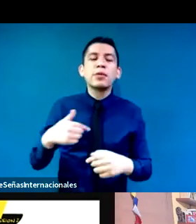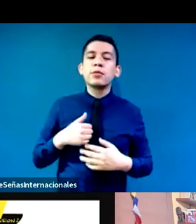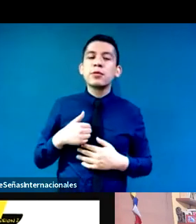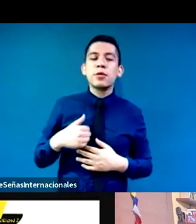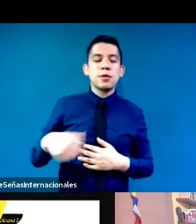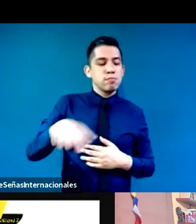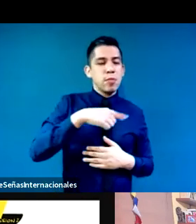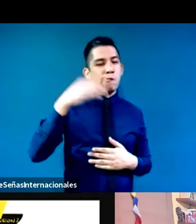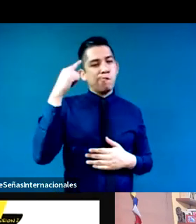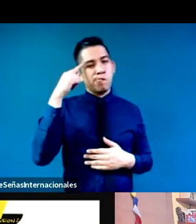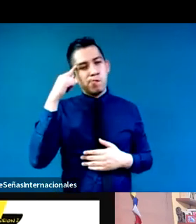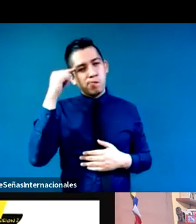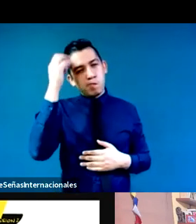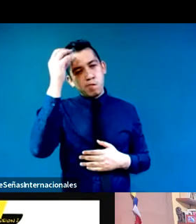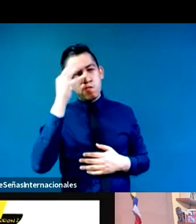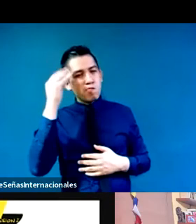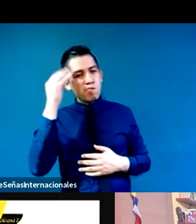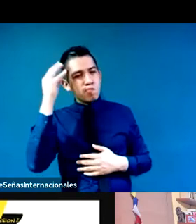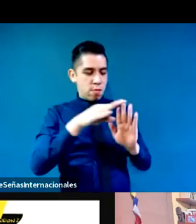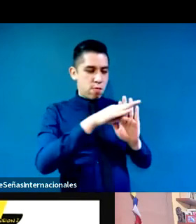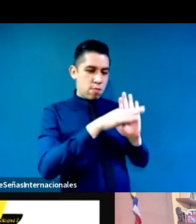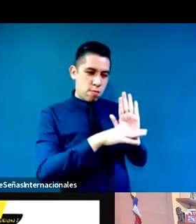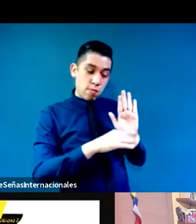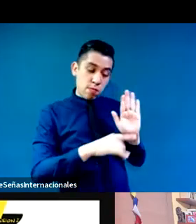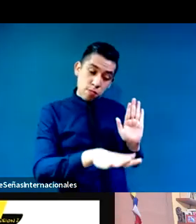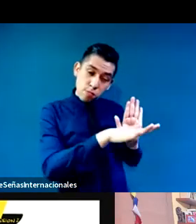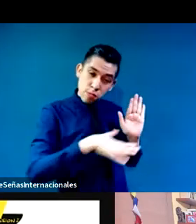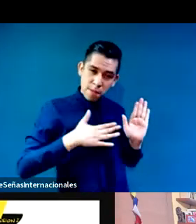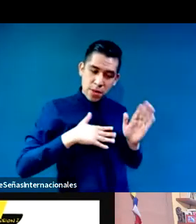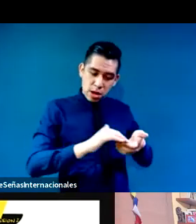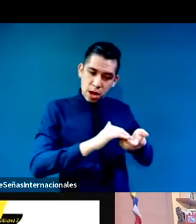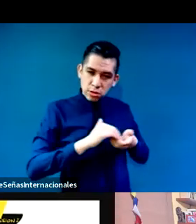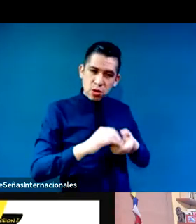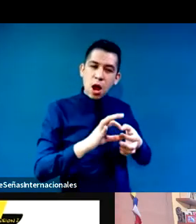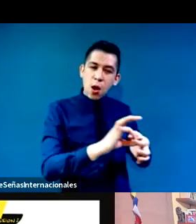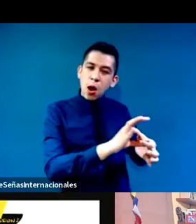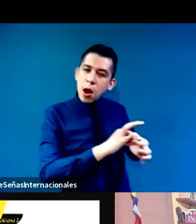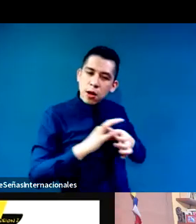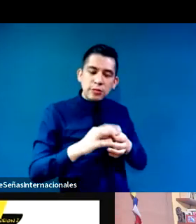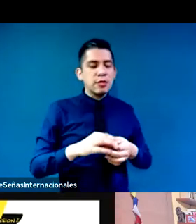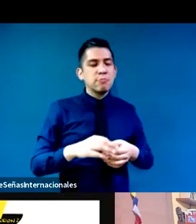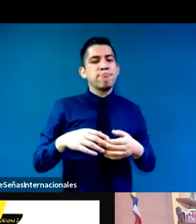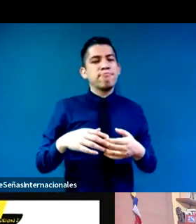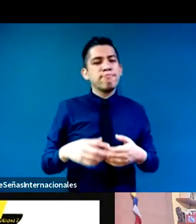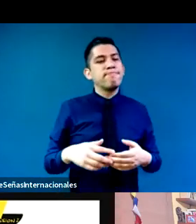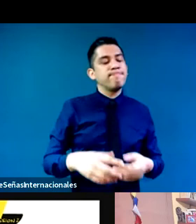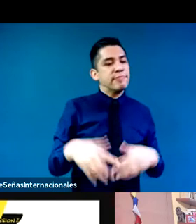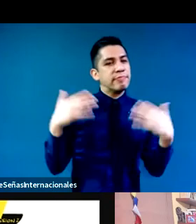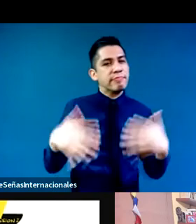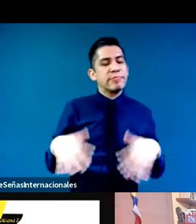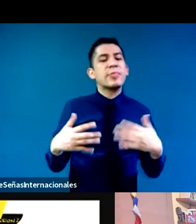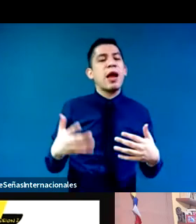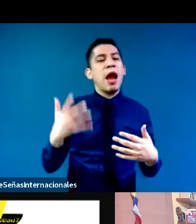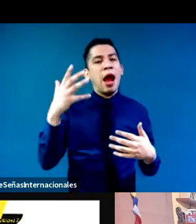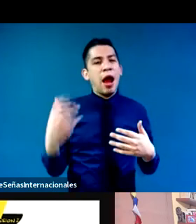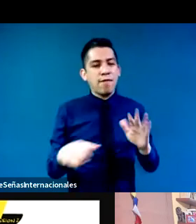potential. I do hope that at the end of this inspiring discussion, we will leave in confidence with increased ambition